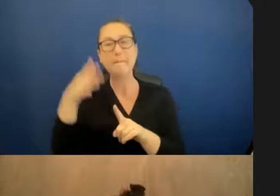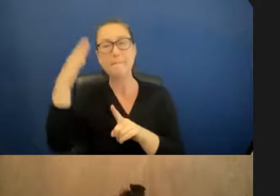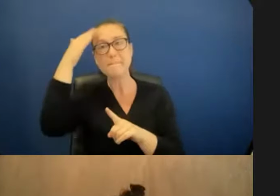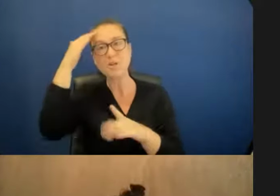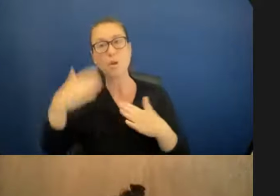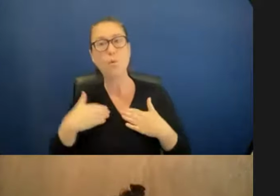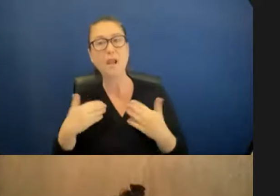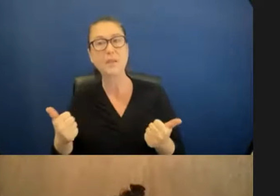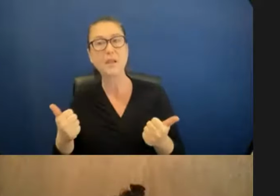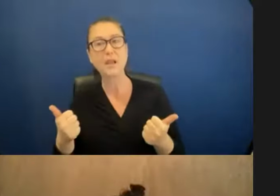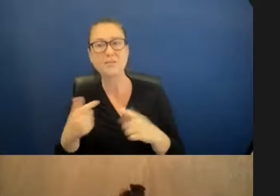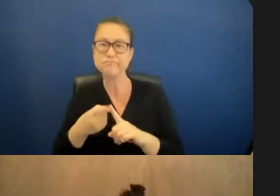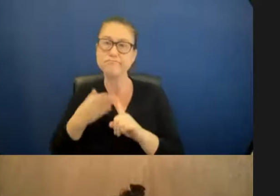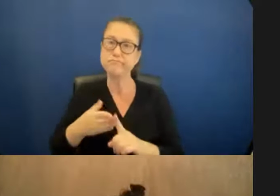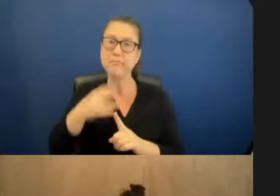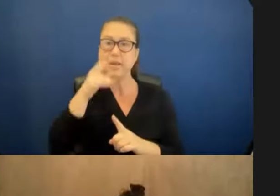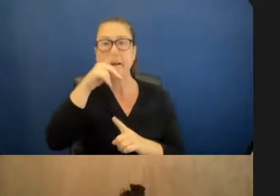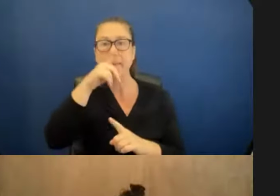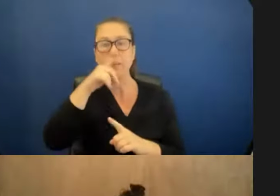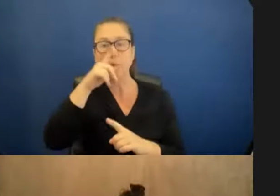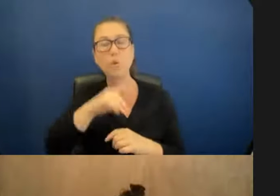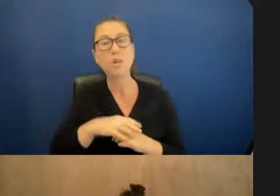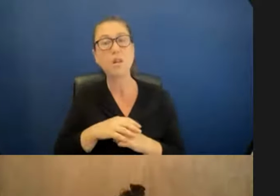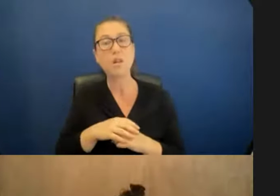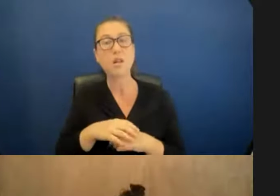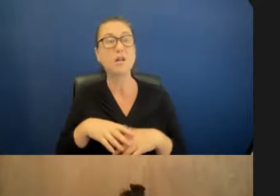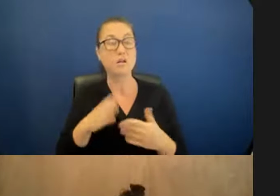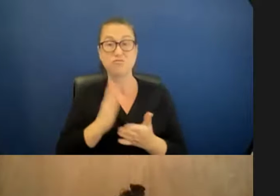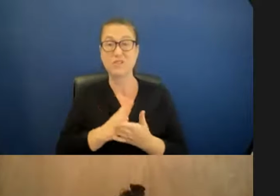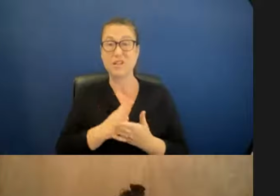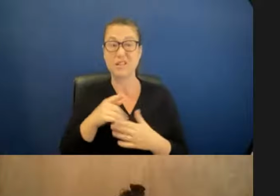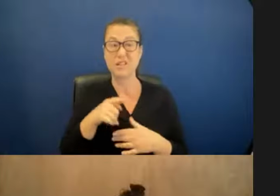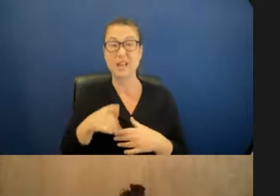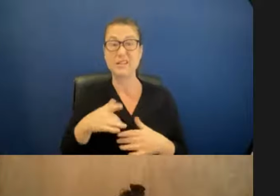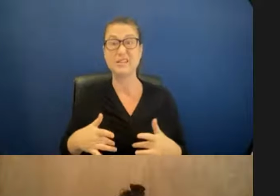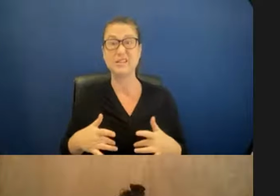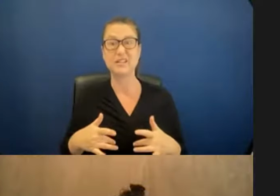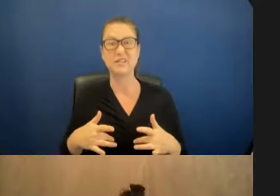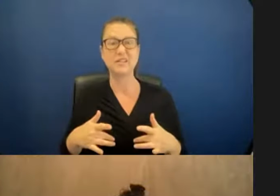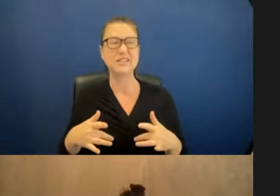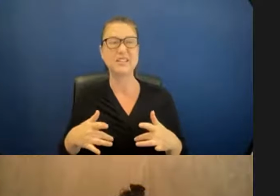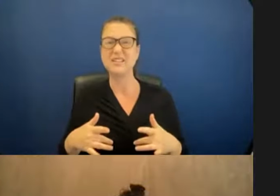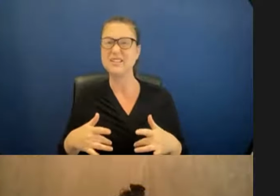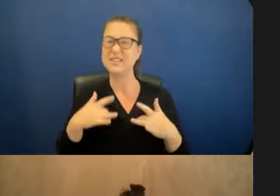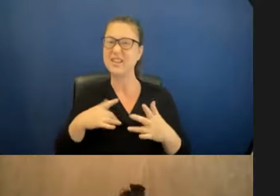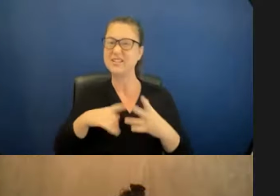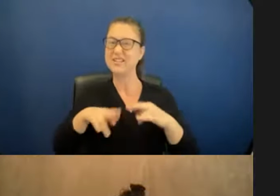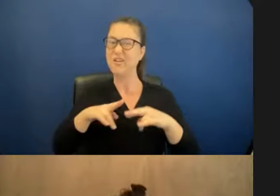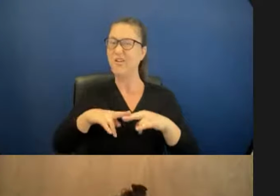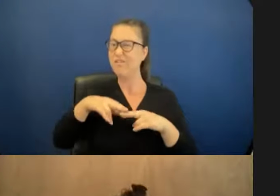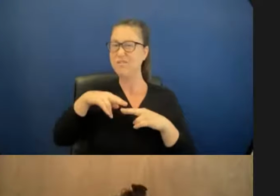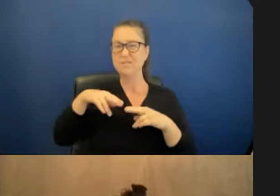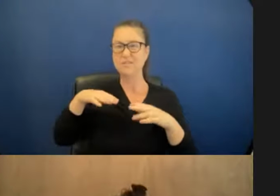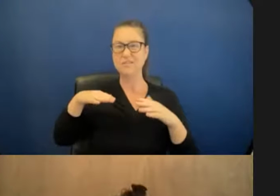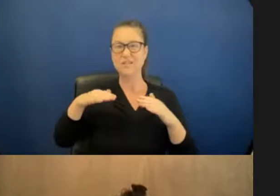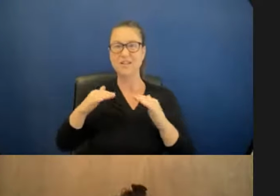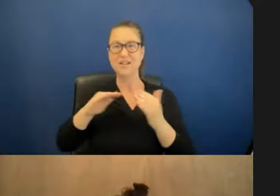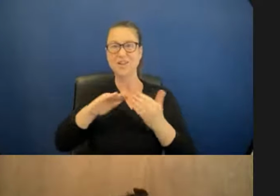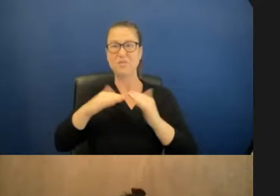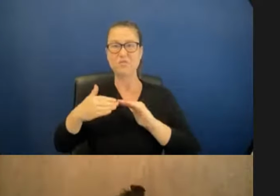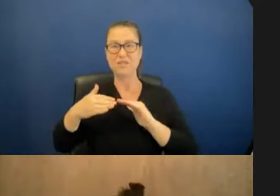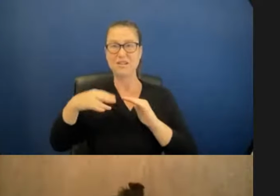young people. And, and I think particularly given that sense of young people sort of disappearing off to multiple different